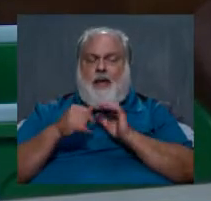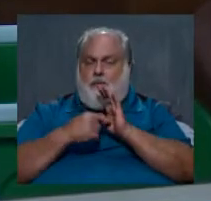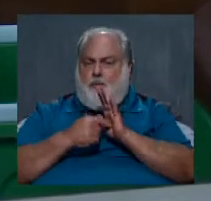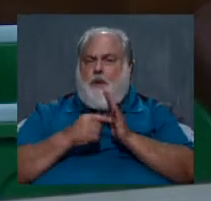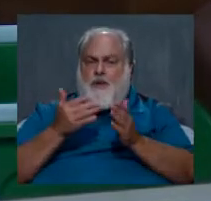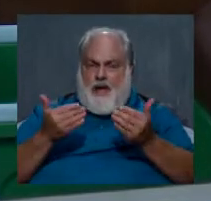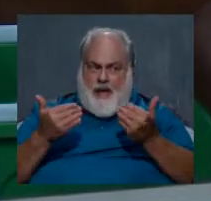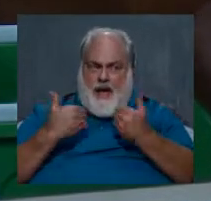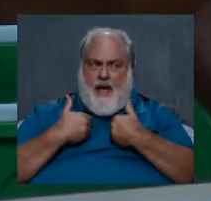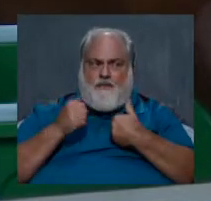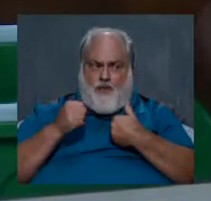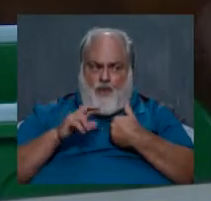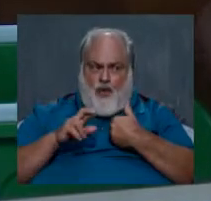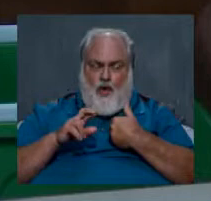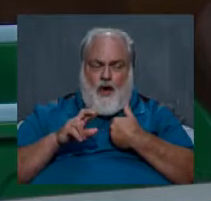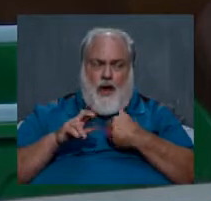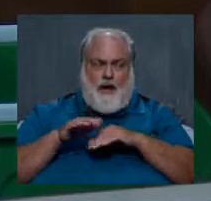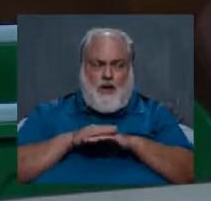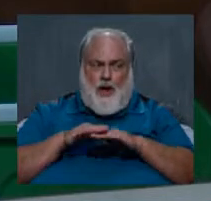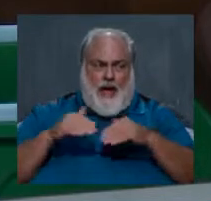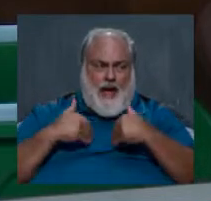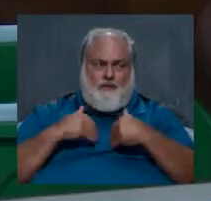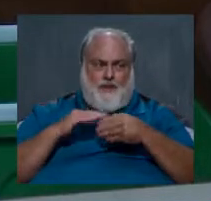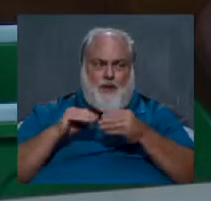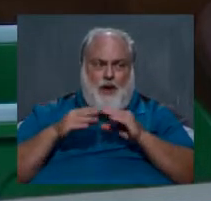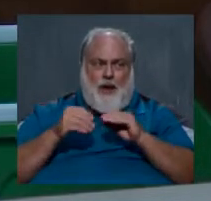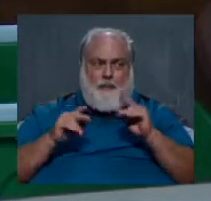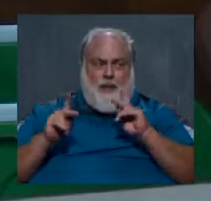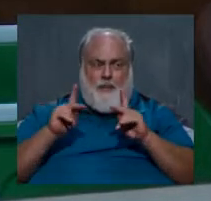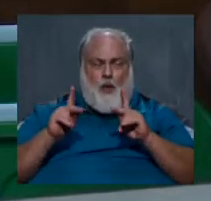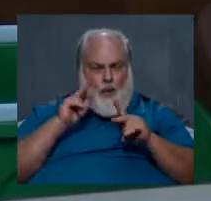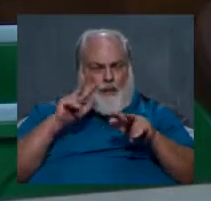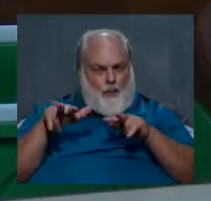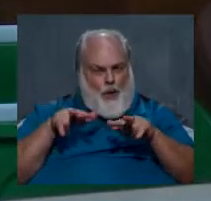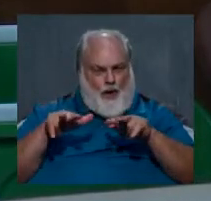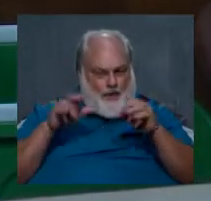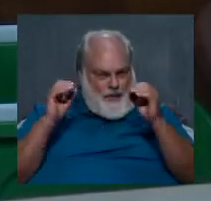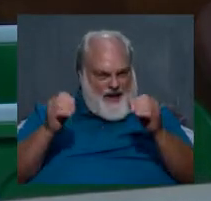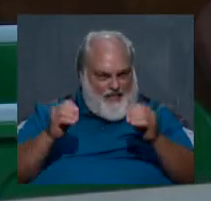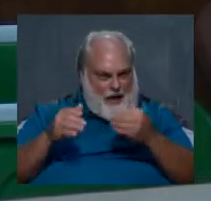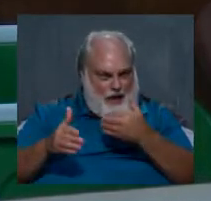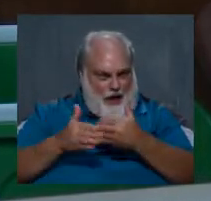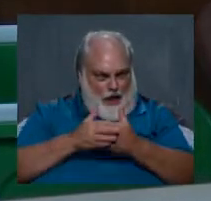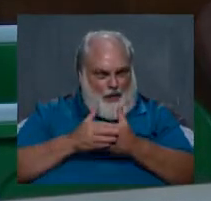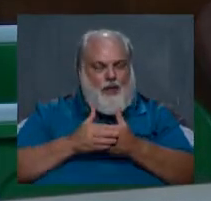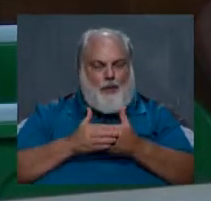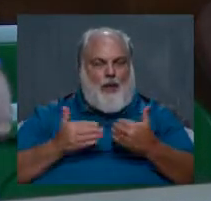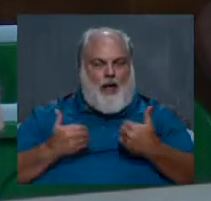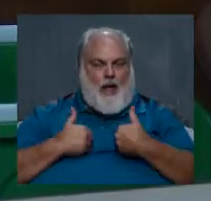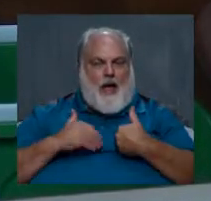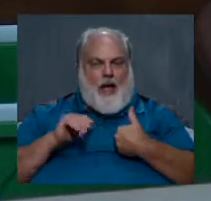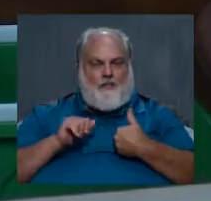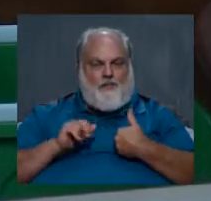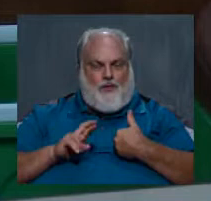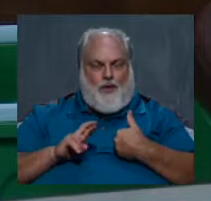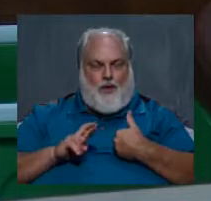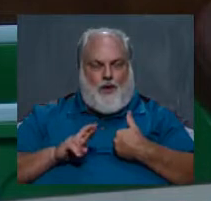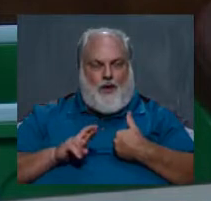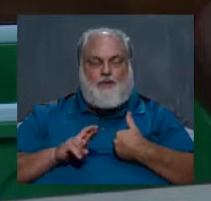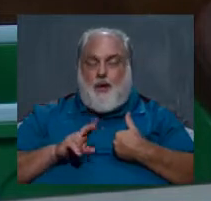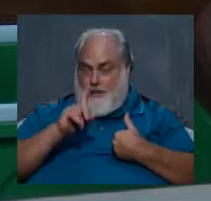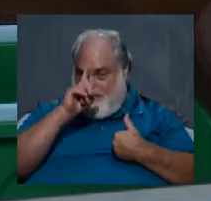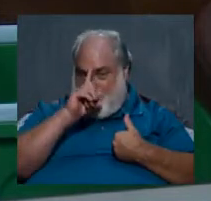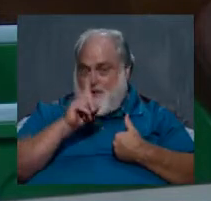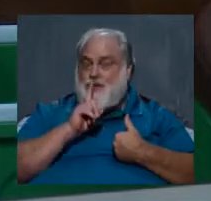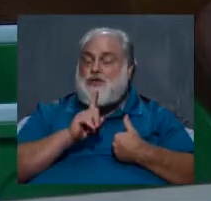car, so I don't think we've got a scenario here where folks are going to be walking. But, so, I mean, so there's no question that the traffic is going to be